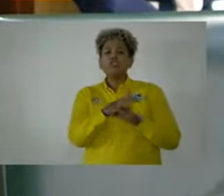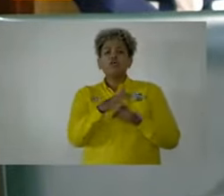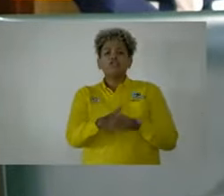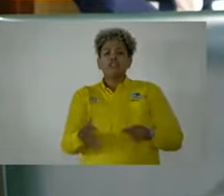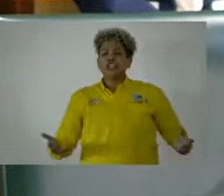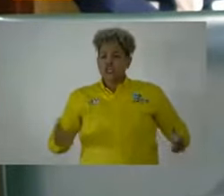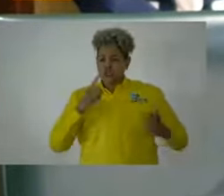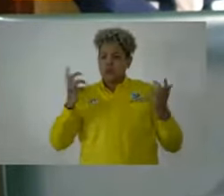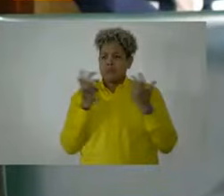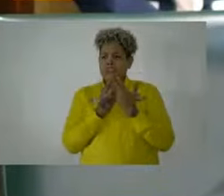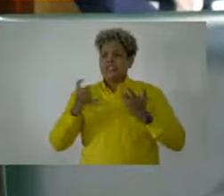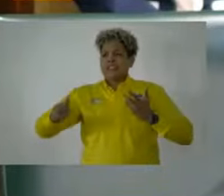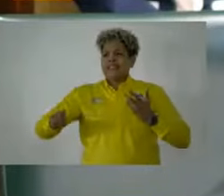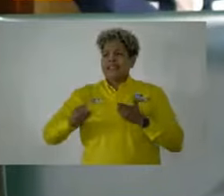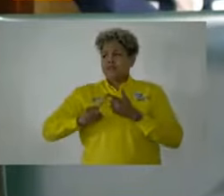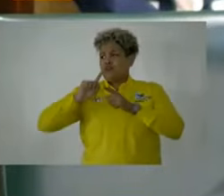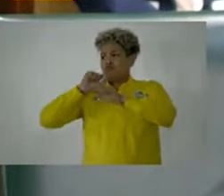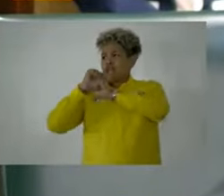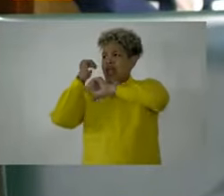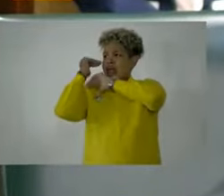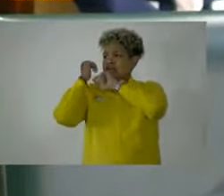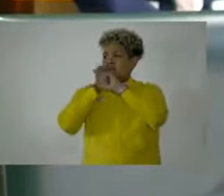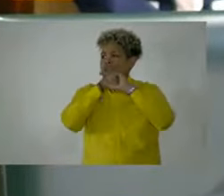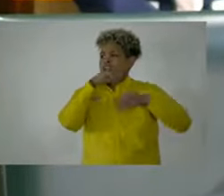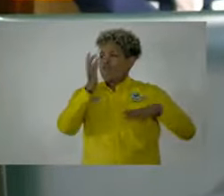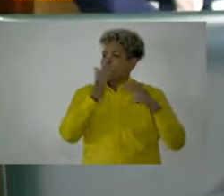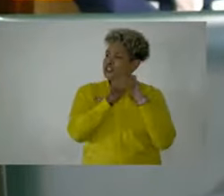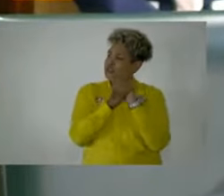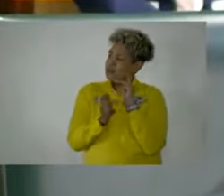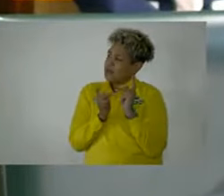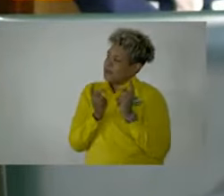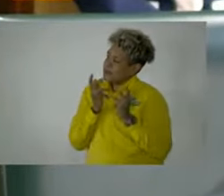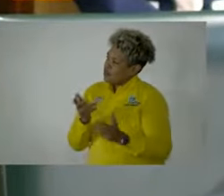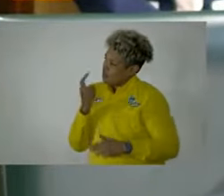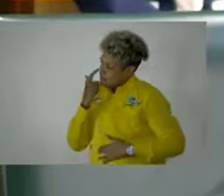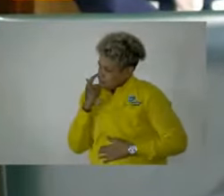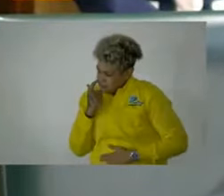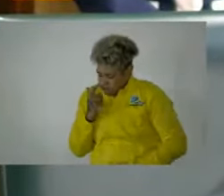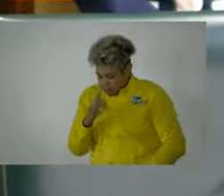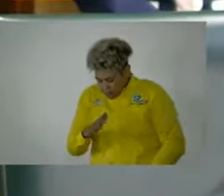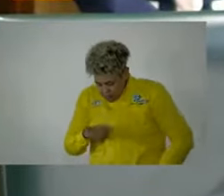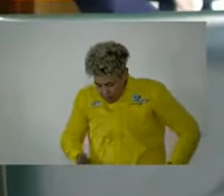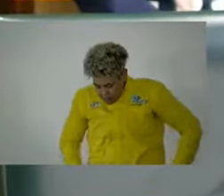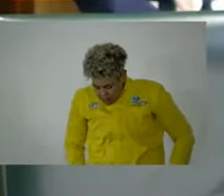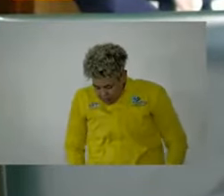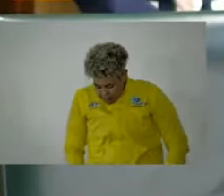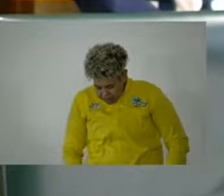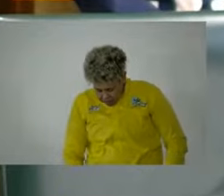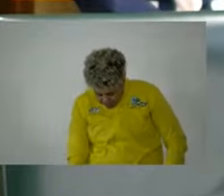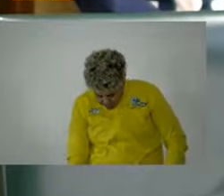sufficient to meet the needs and expectations of the Jamaican people.